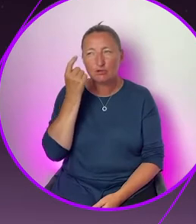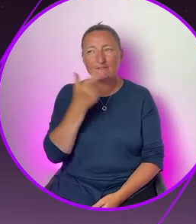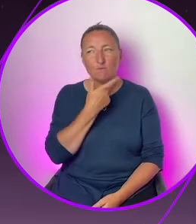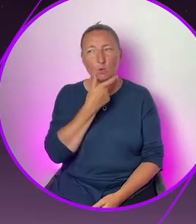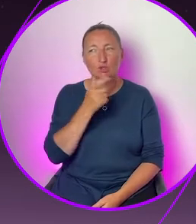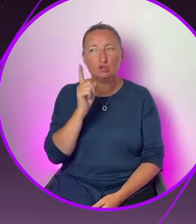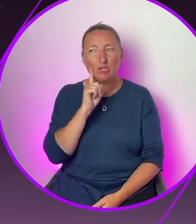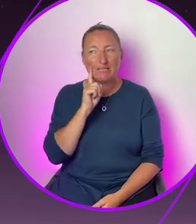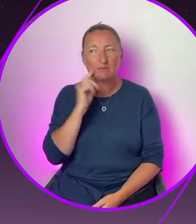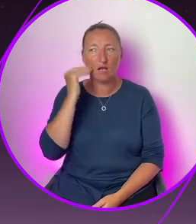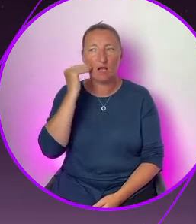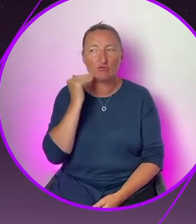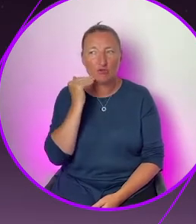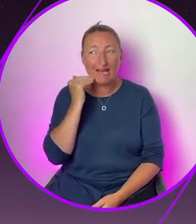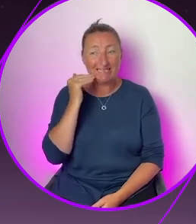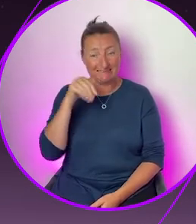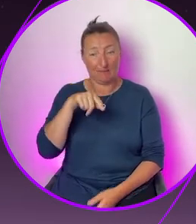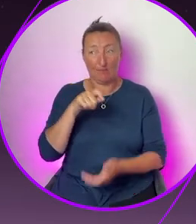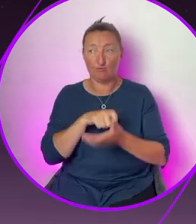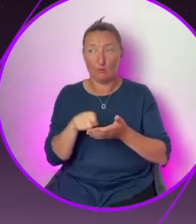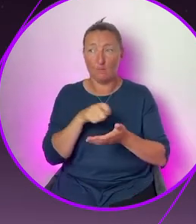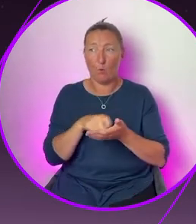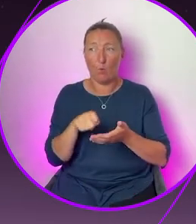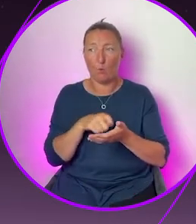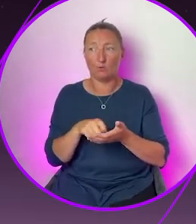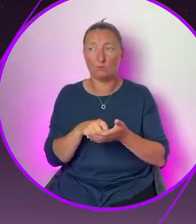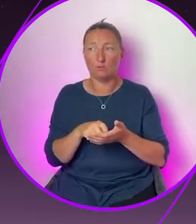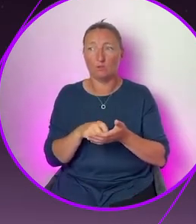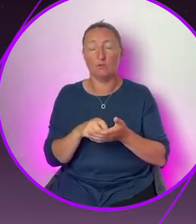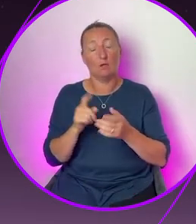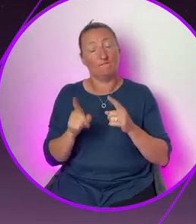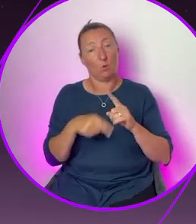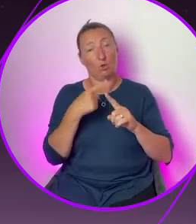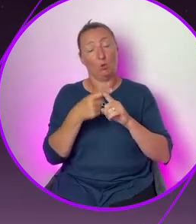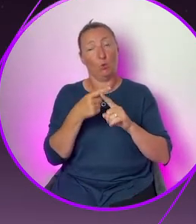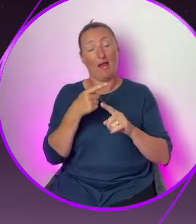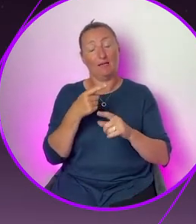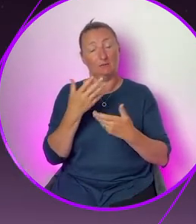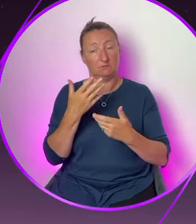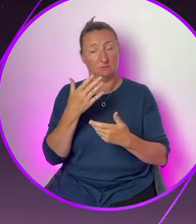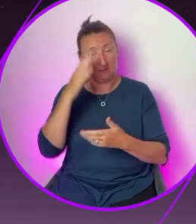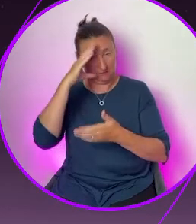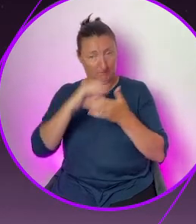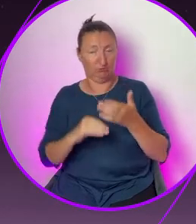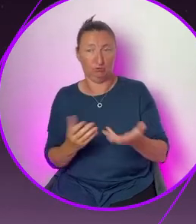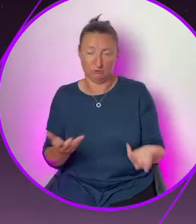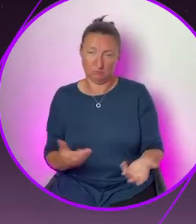race in this report, especially regarding UX experience?